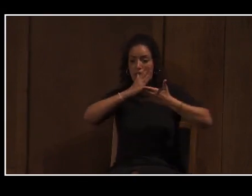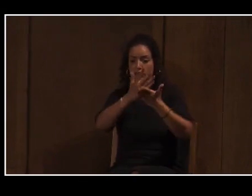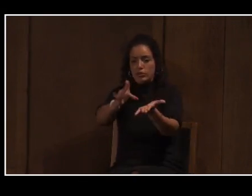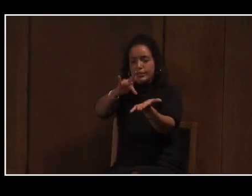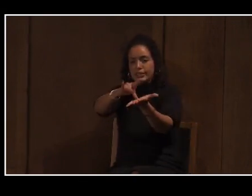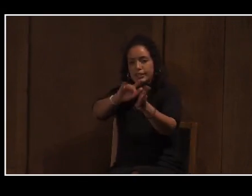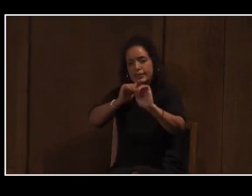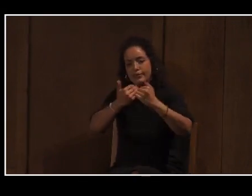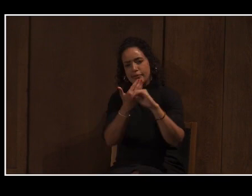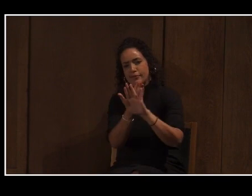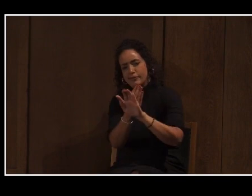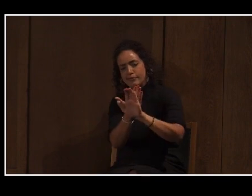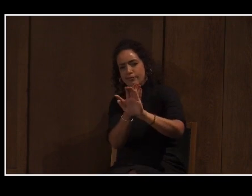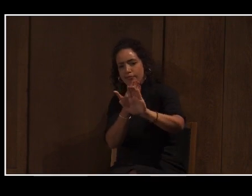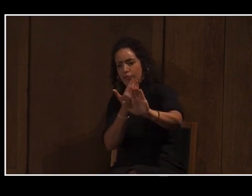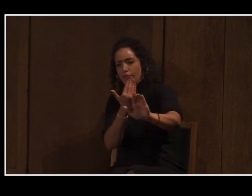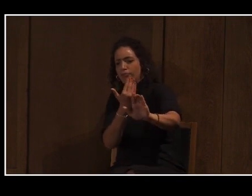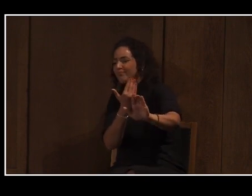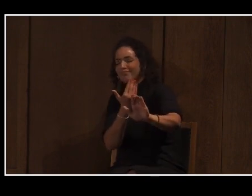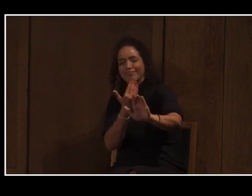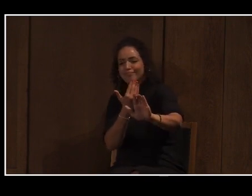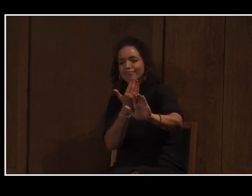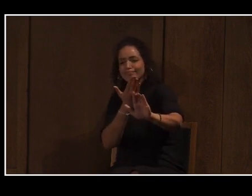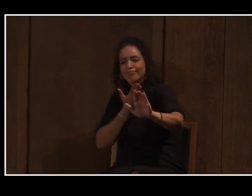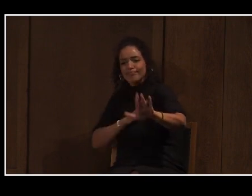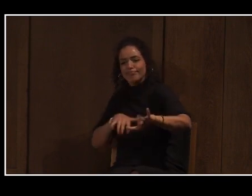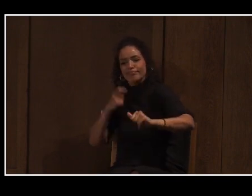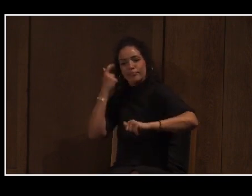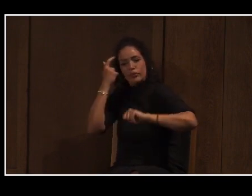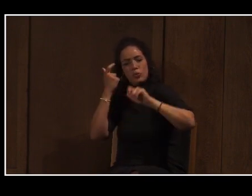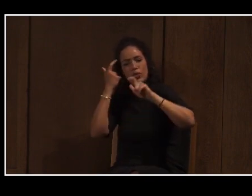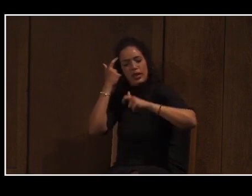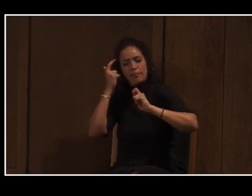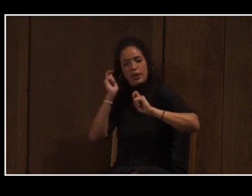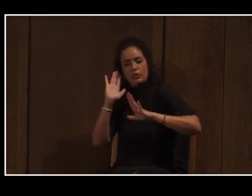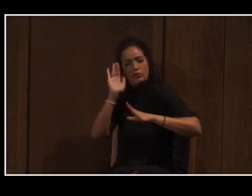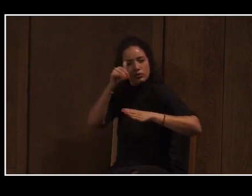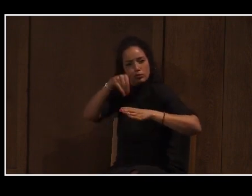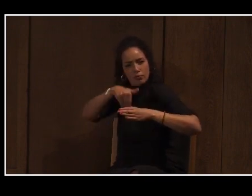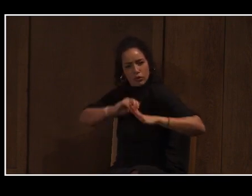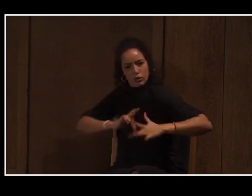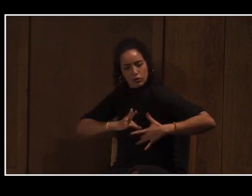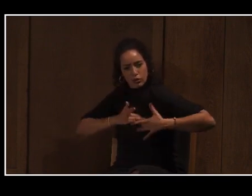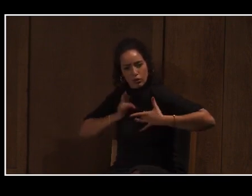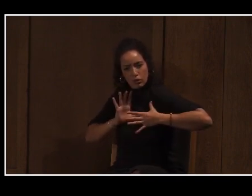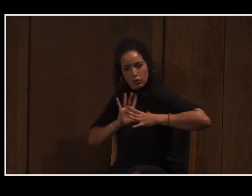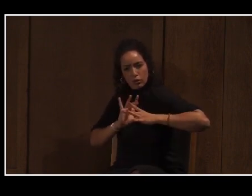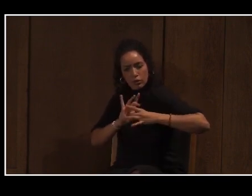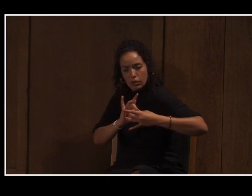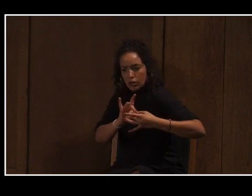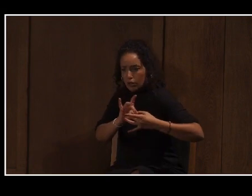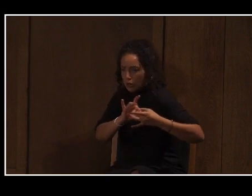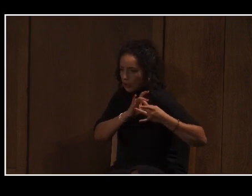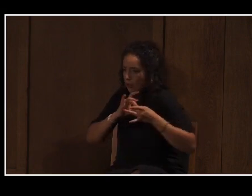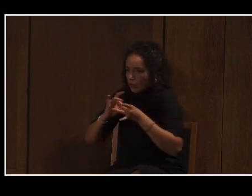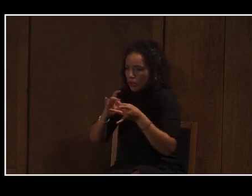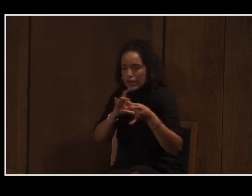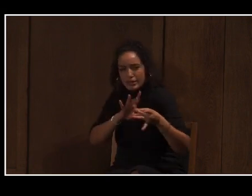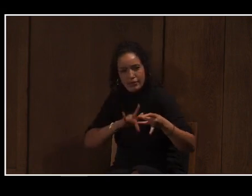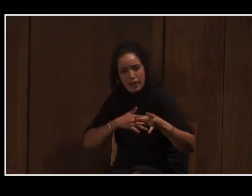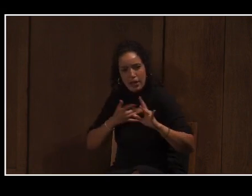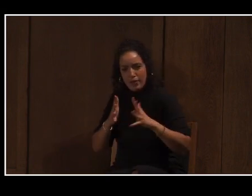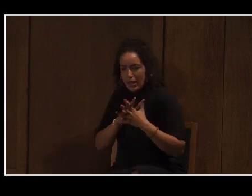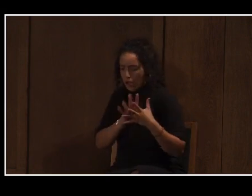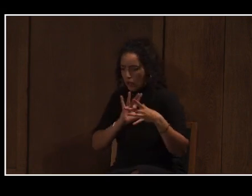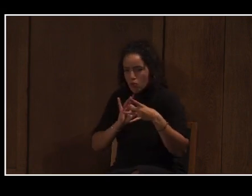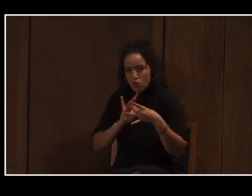do we bring about this moment we can also start thinking about the subjectiveness of our collective life and the way that mind anchors